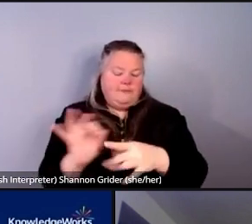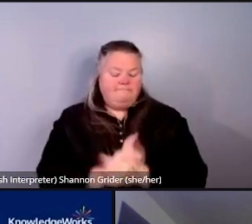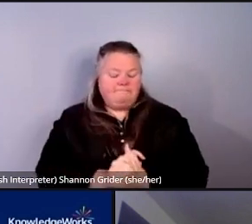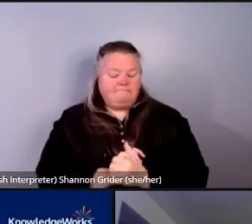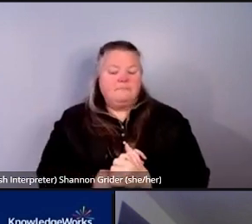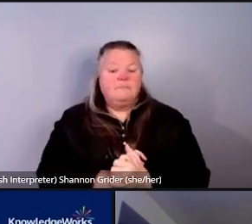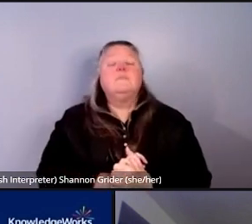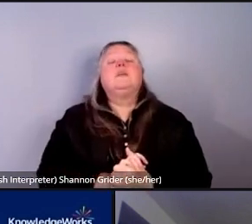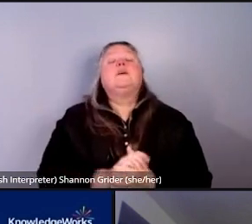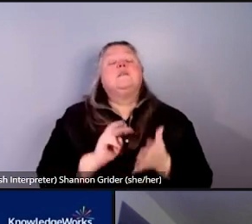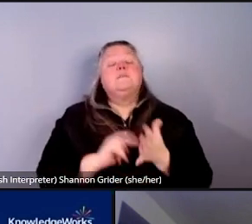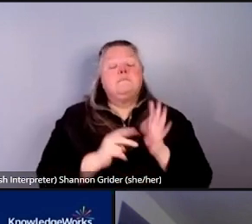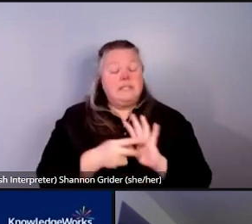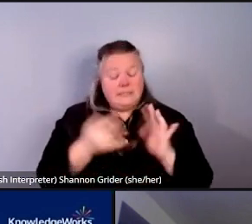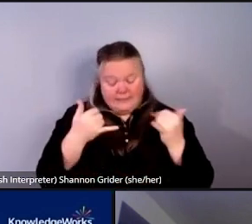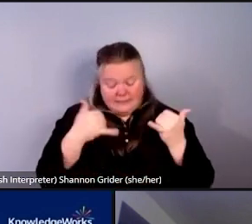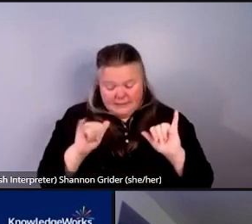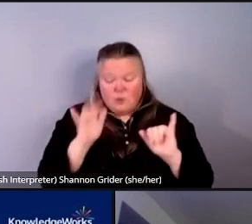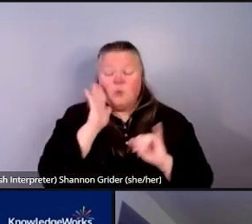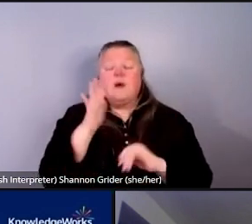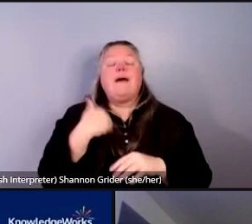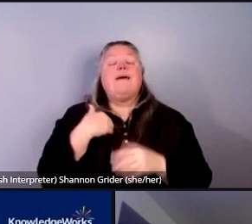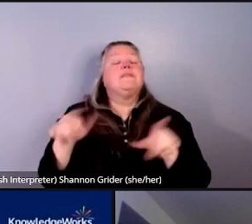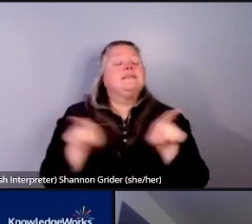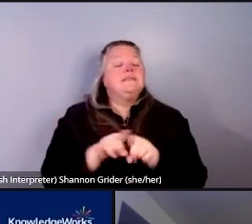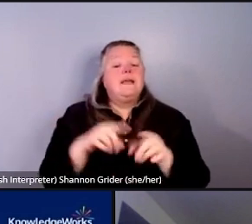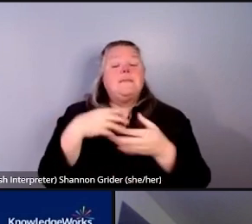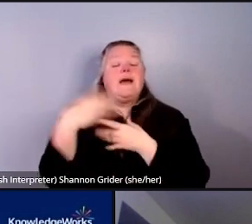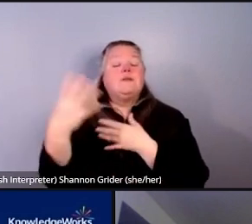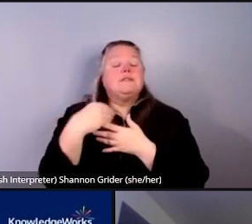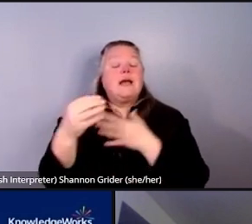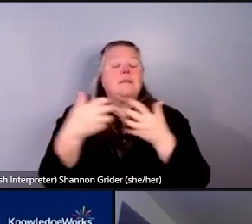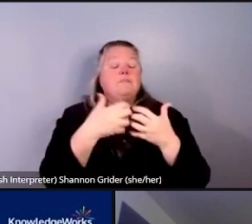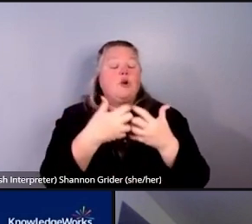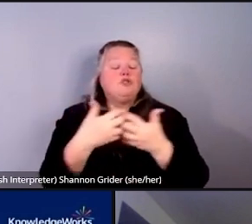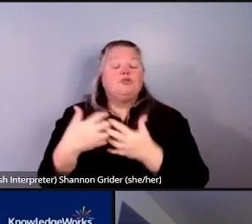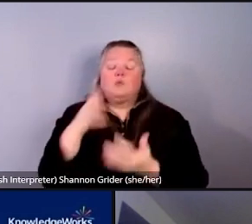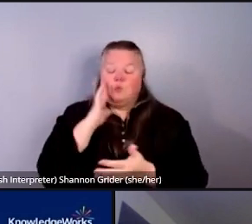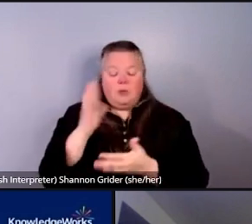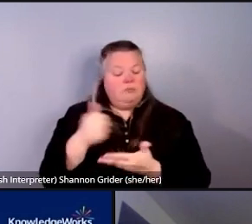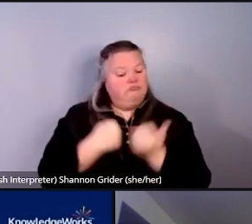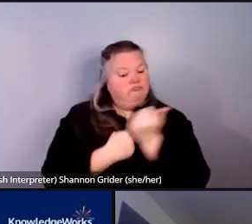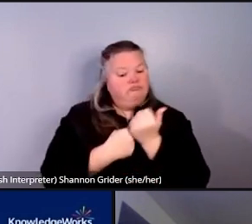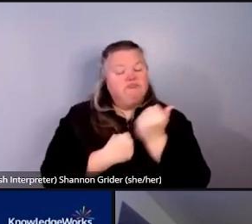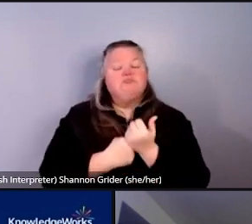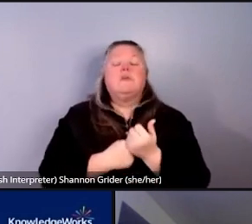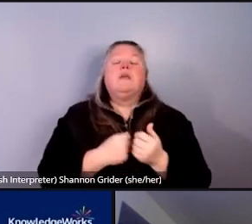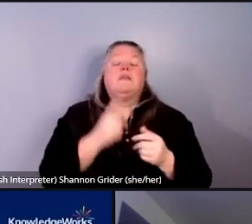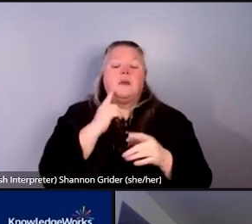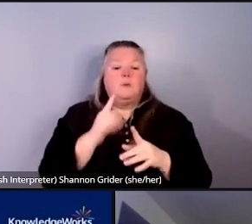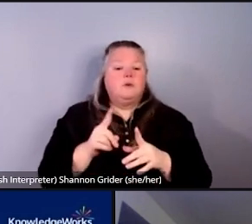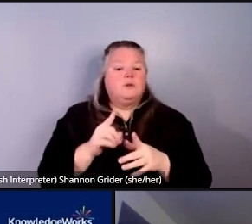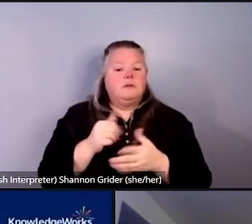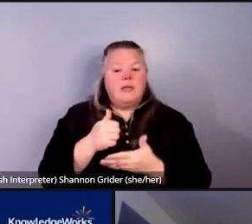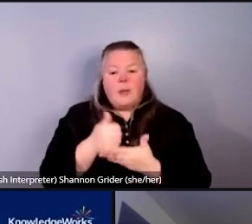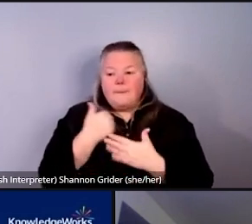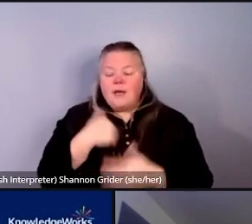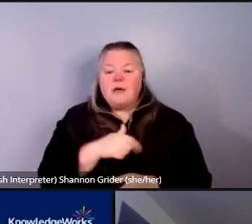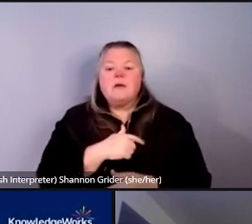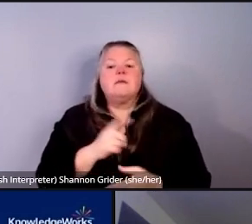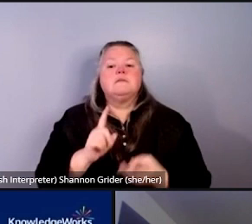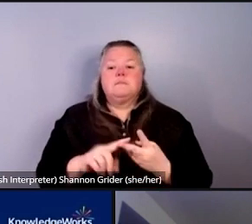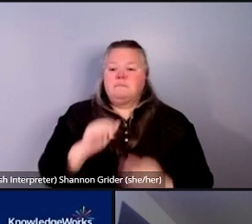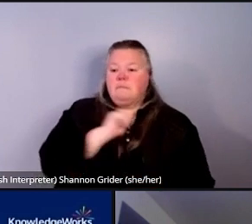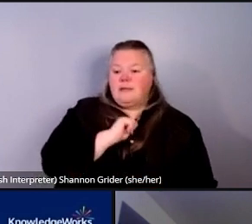same external partners that have been supporting us will be sort of spread across the work groups, continuing to help. You'll have myself and